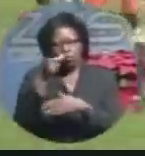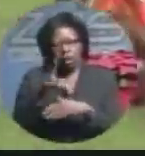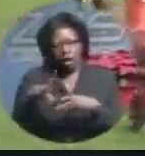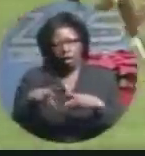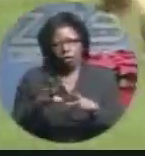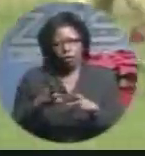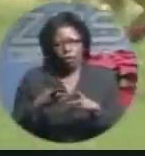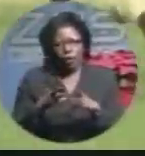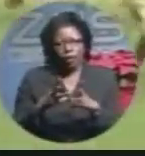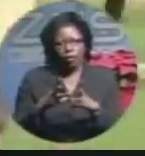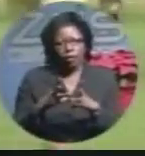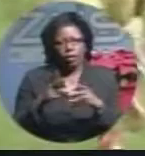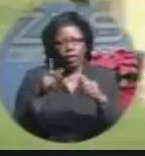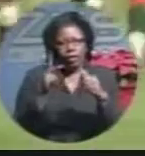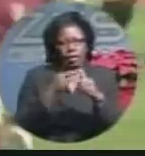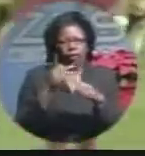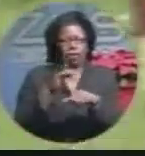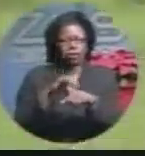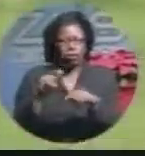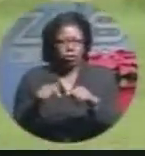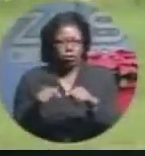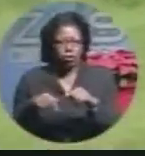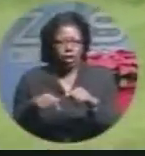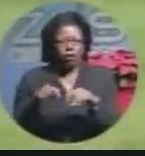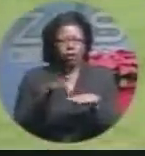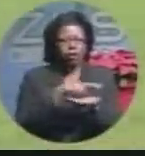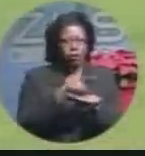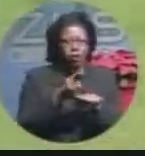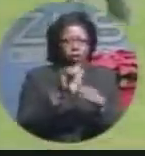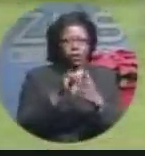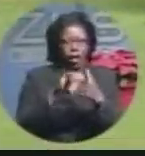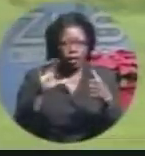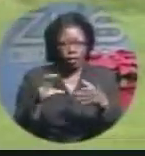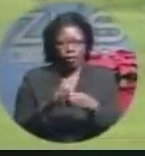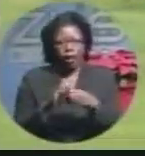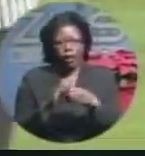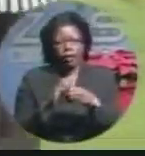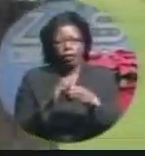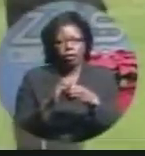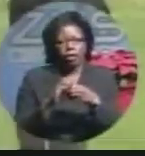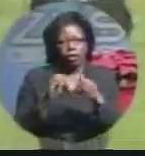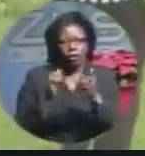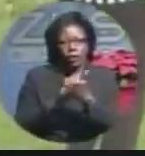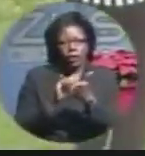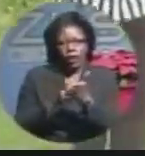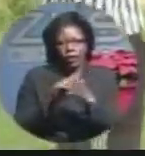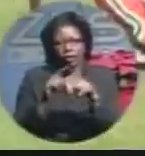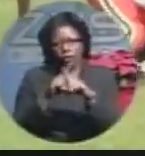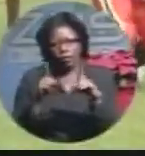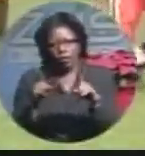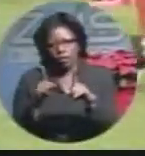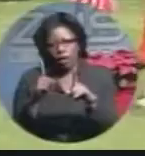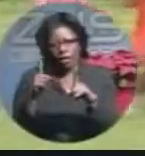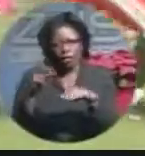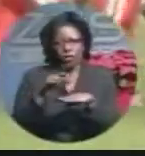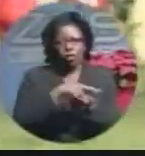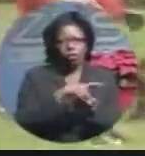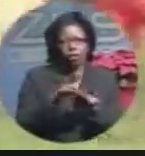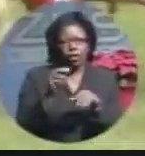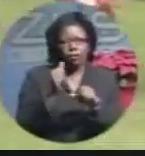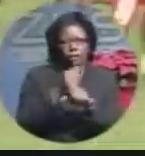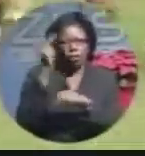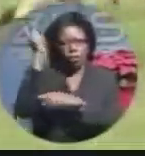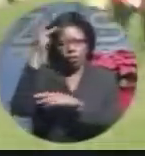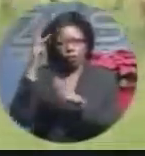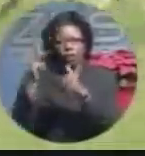Storr scored his second touchdown of the game for the Stingrays, and that combined with the late goal line stand was the difference as the Rays beat the pros for the